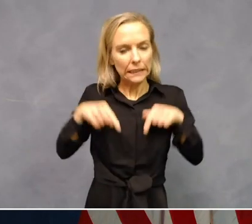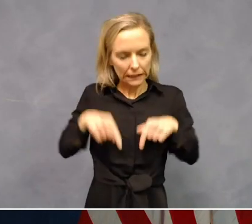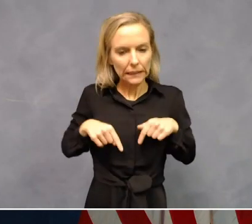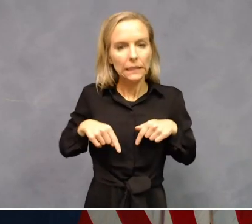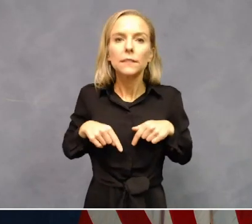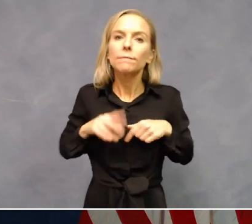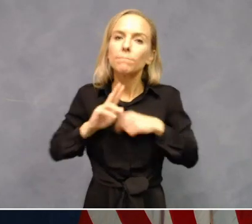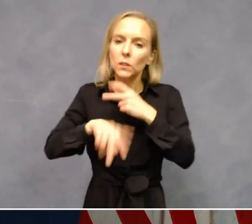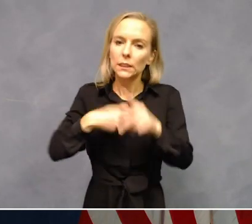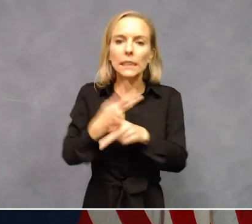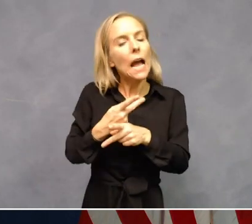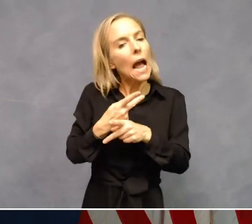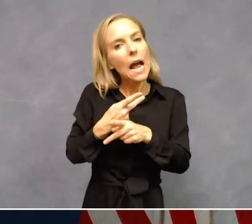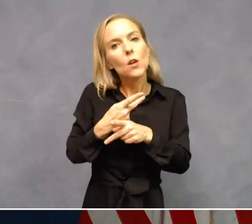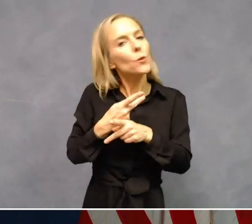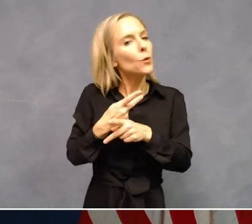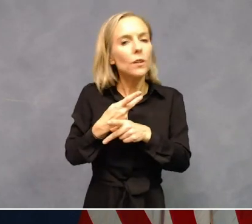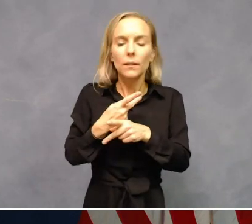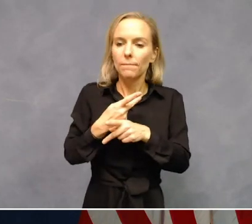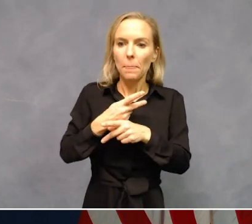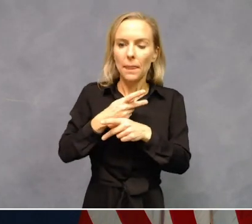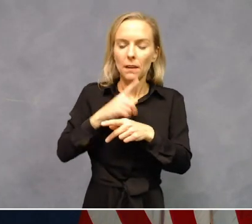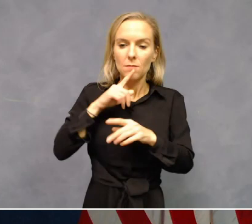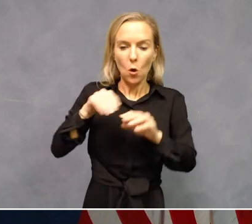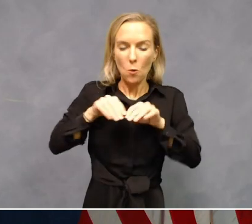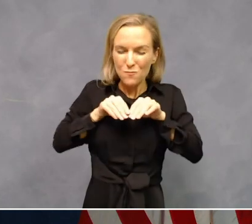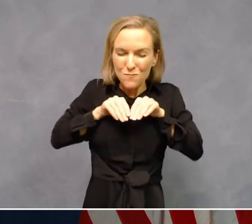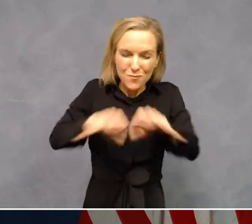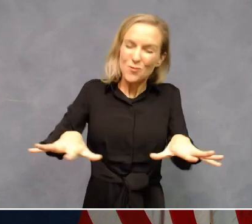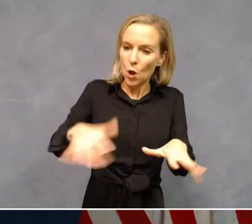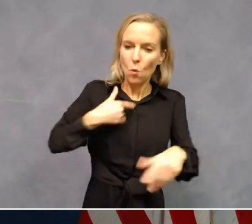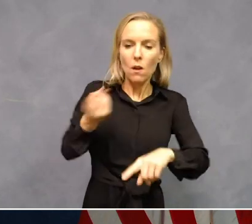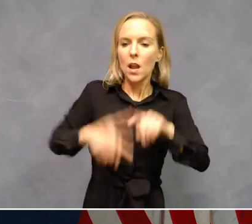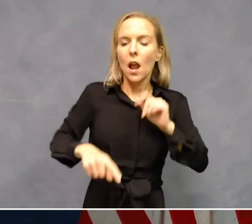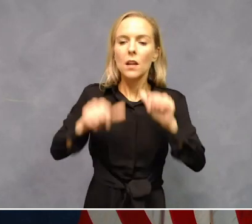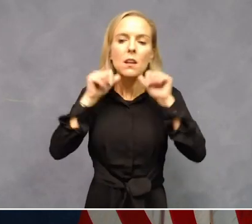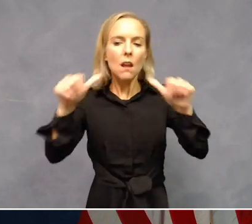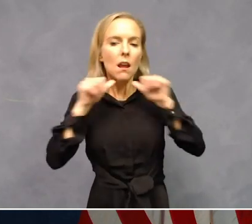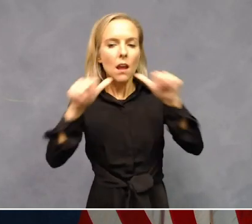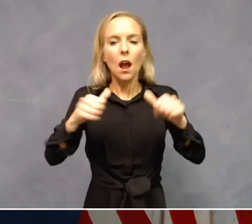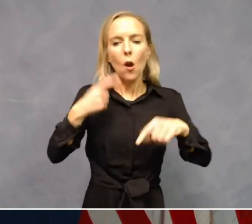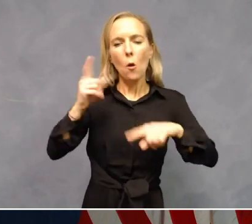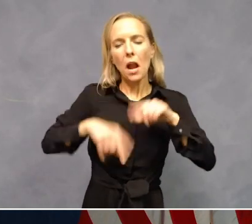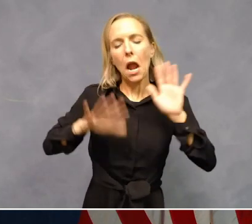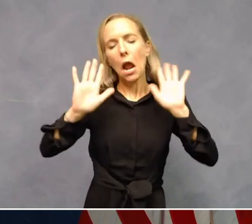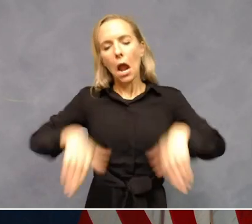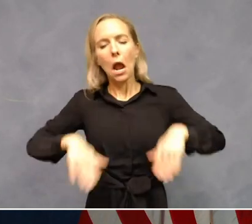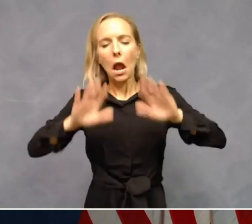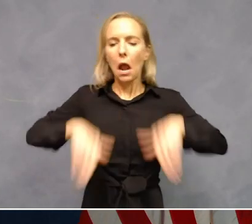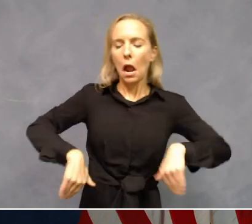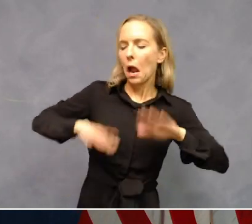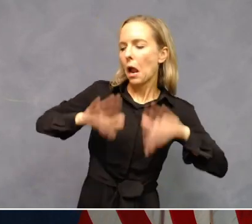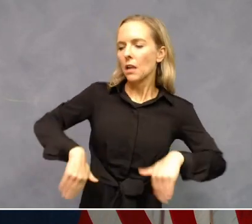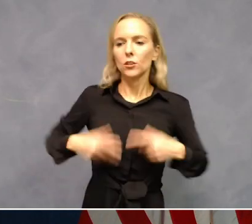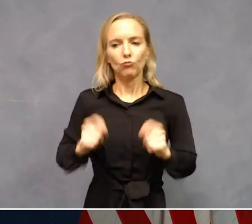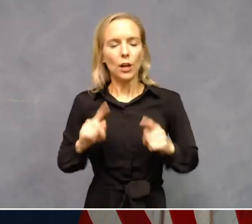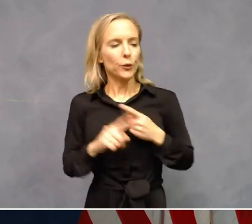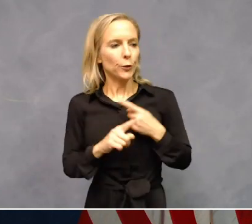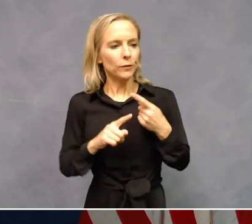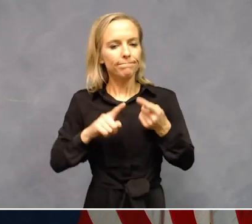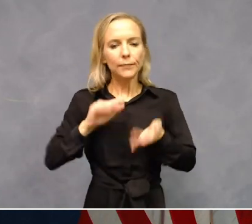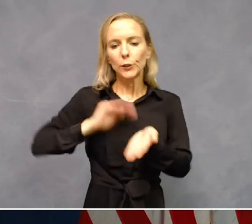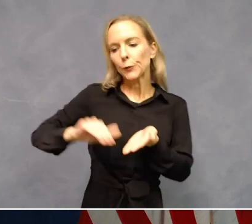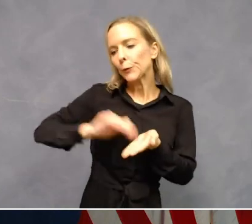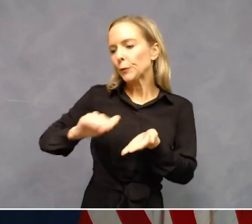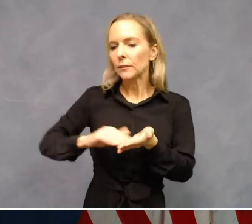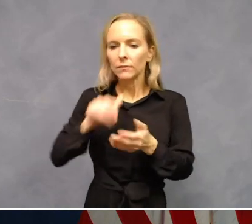outbreak where we can't deny our way out of it, we can't rationalize our way out of it, we can't try to find excuses for not following